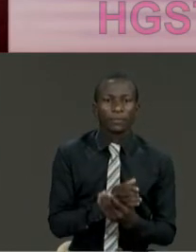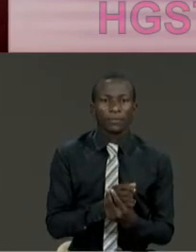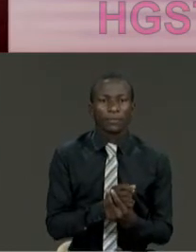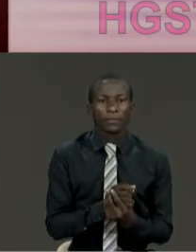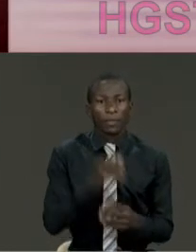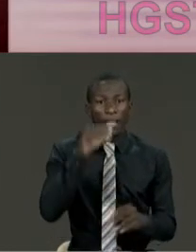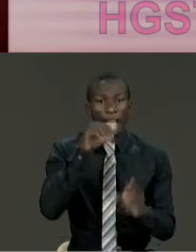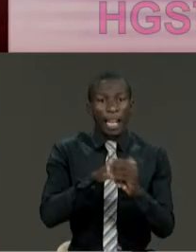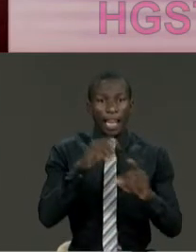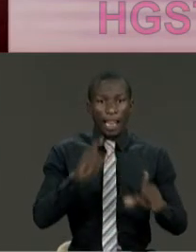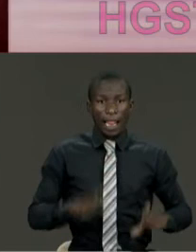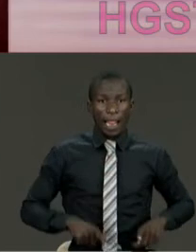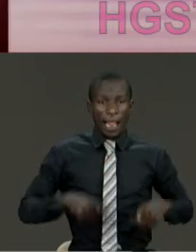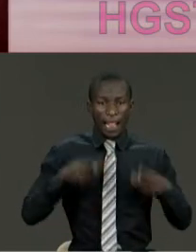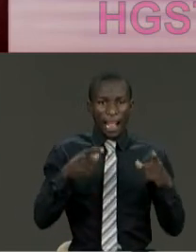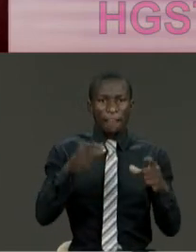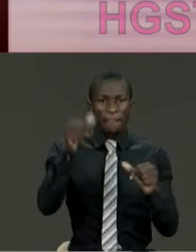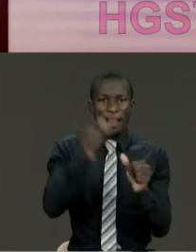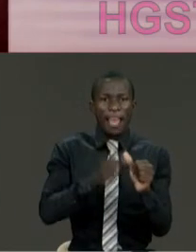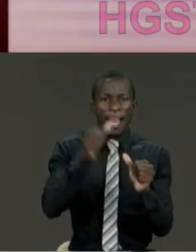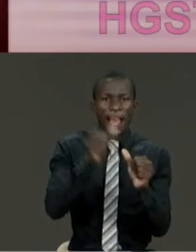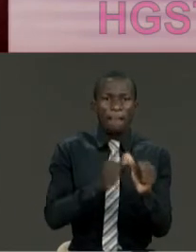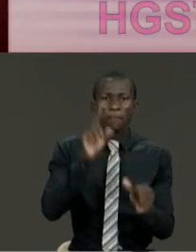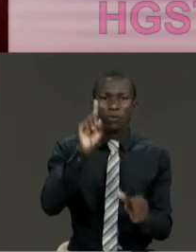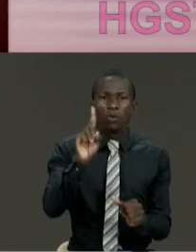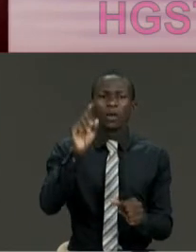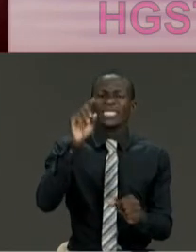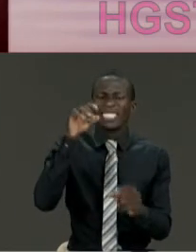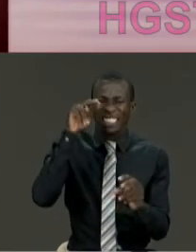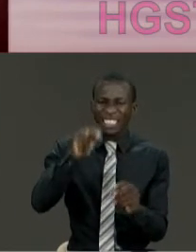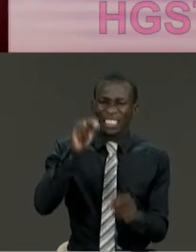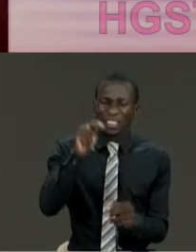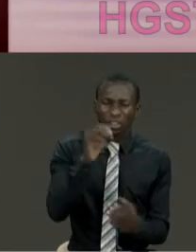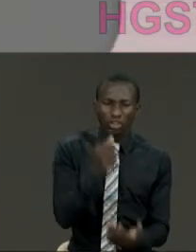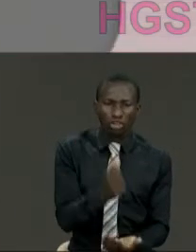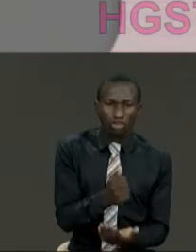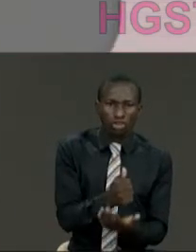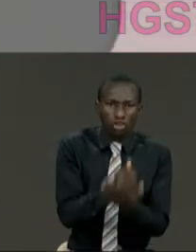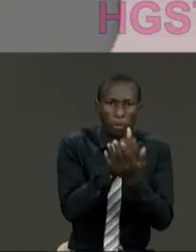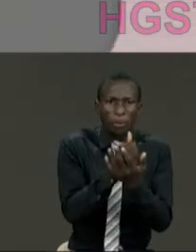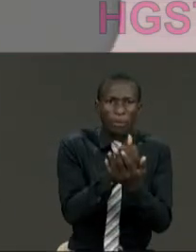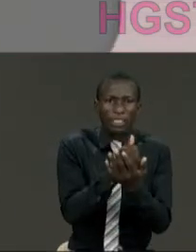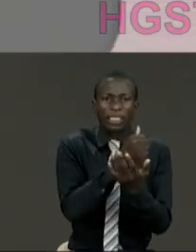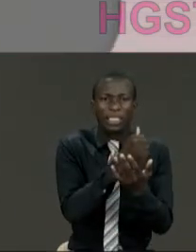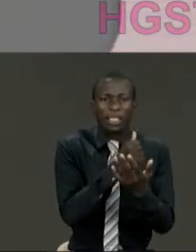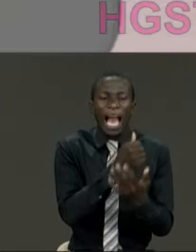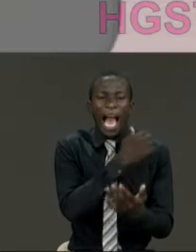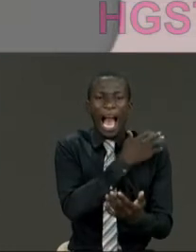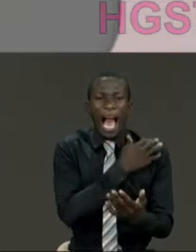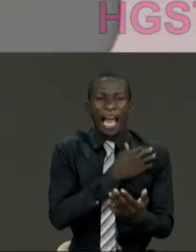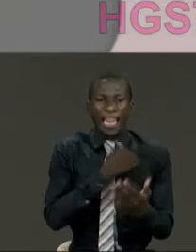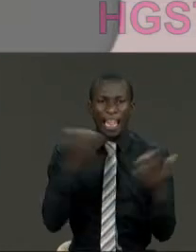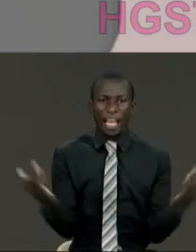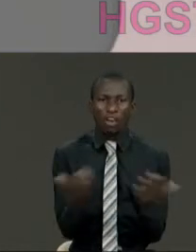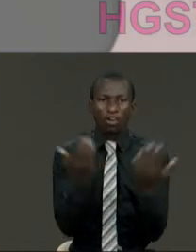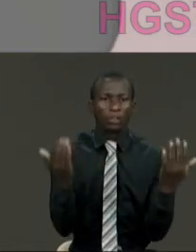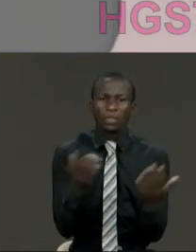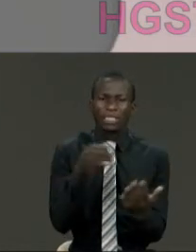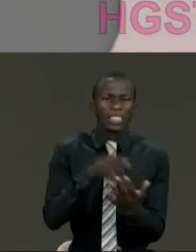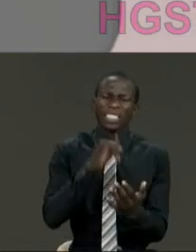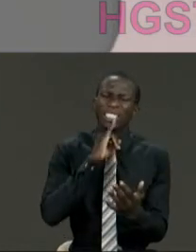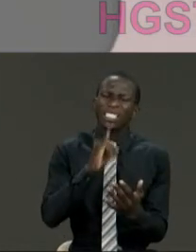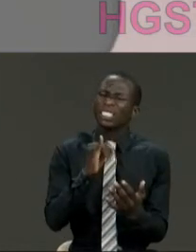In life, everyone needs support and encouragement. It is rare to see someone